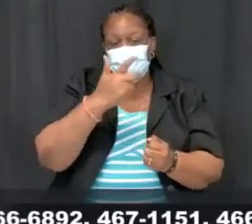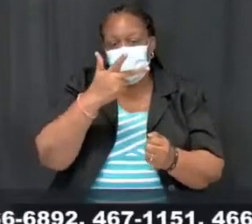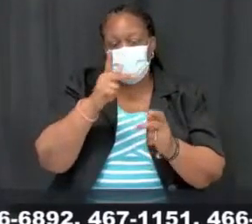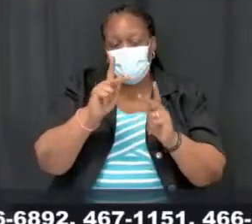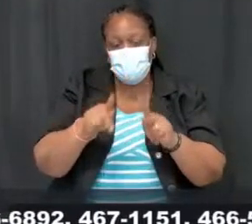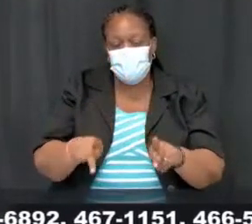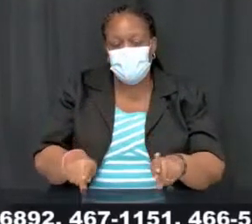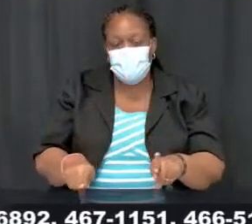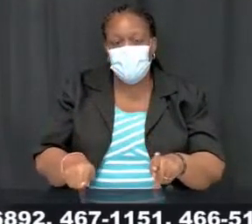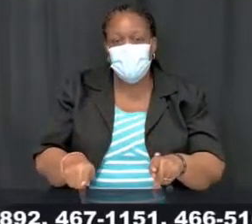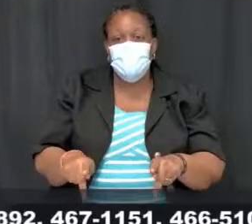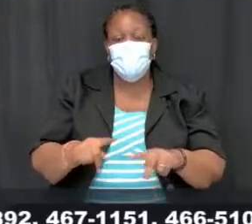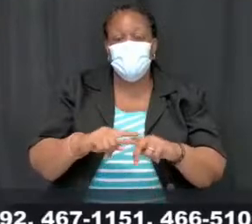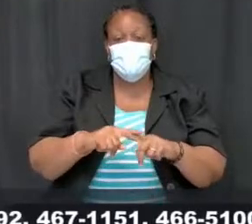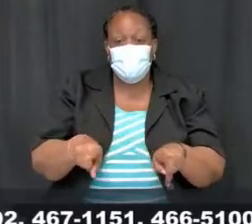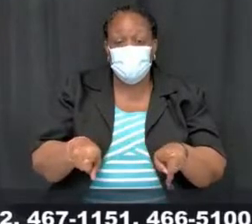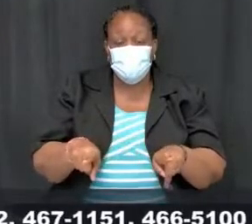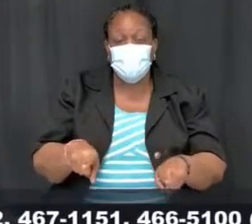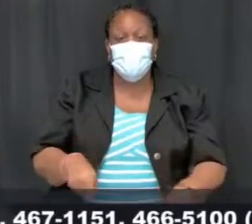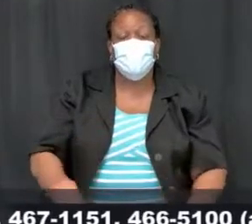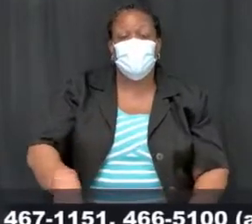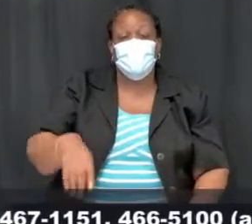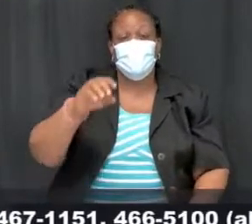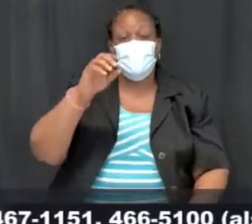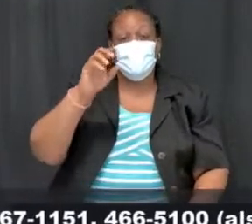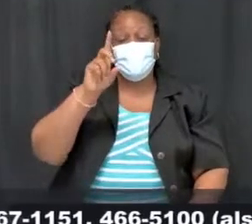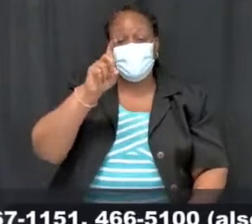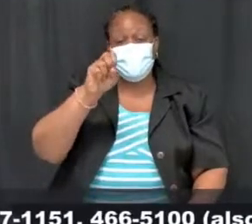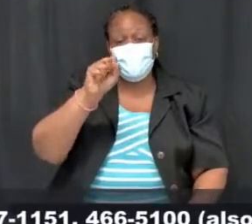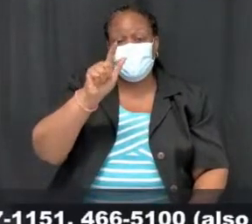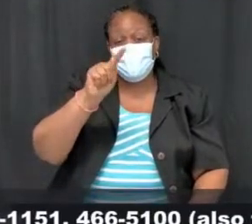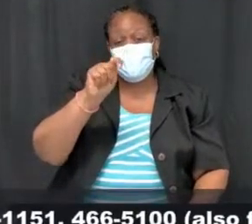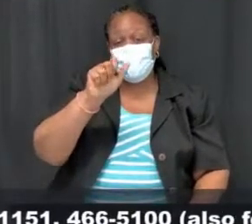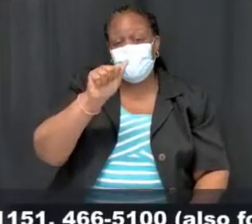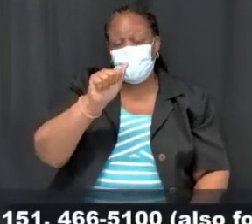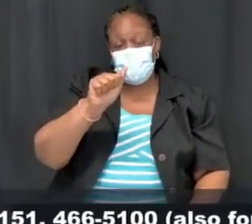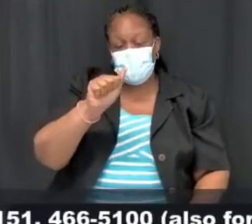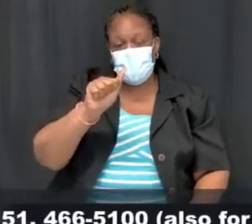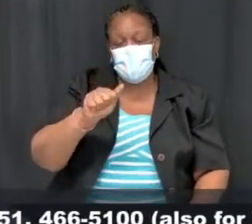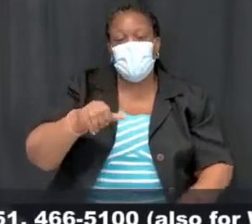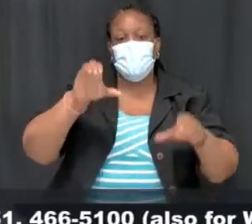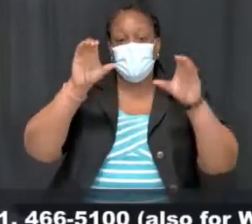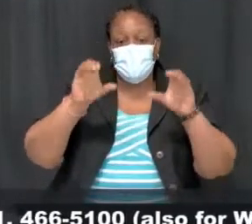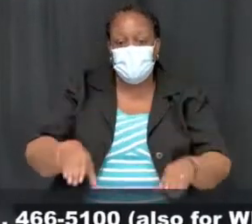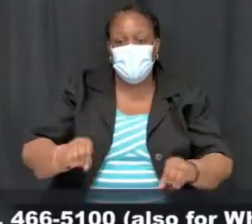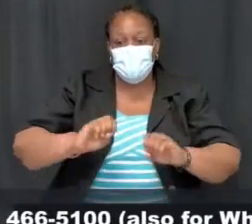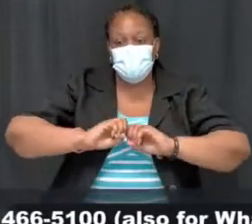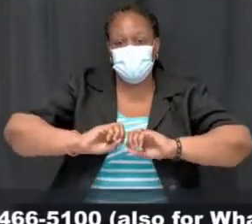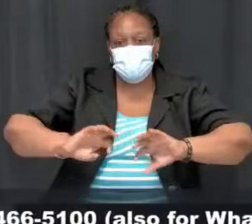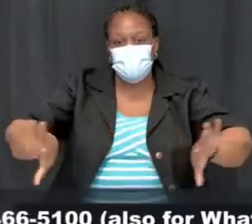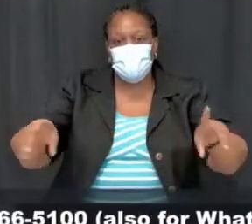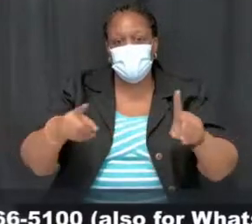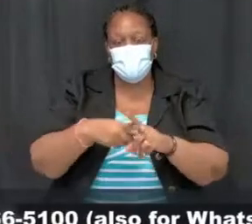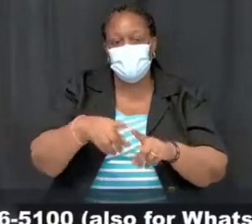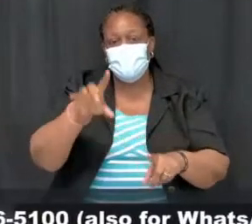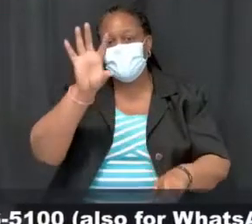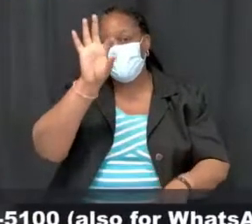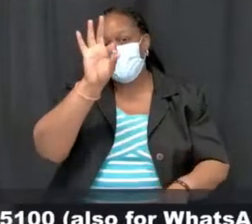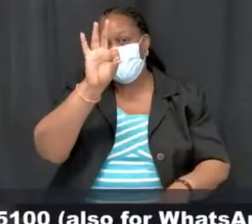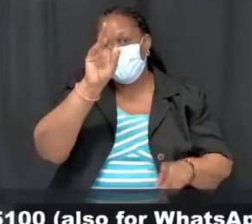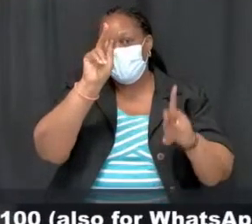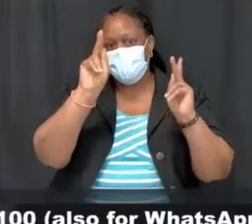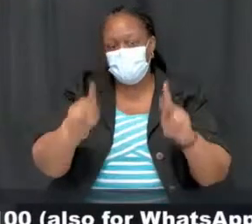conditions, one person can infect 9 persons. We hear that is even more infectious than measles.